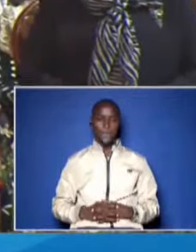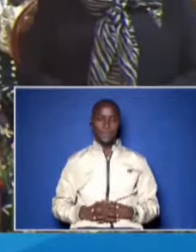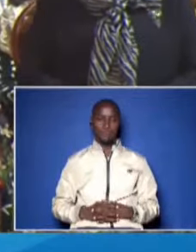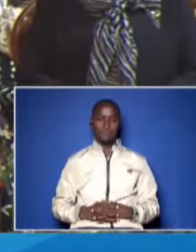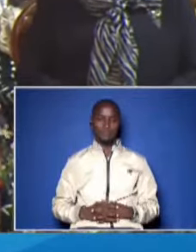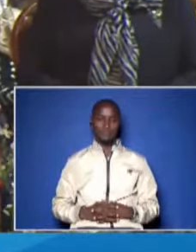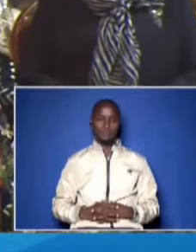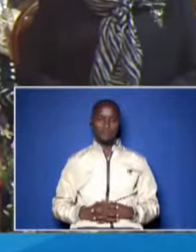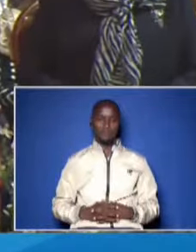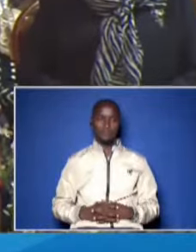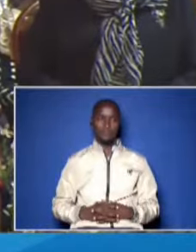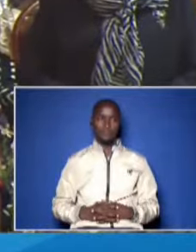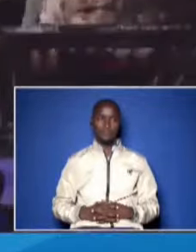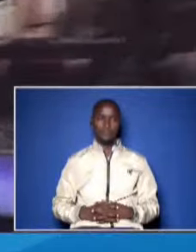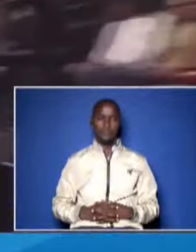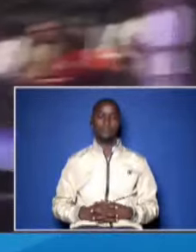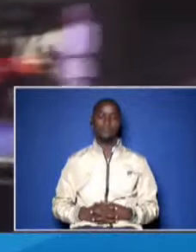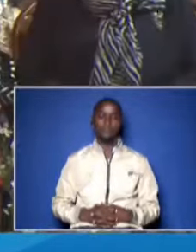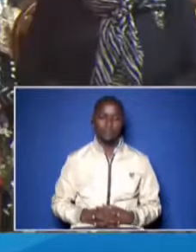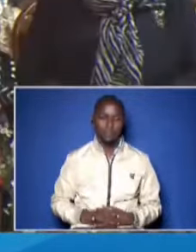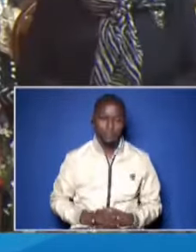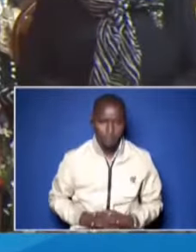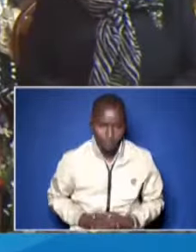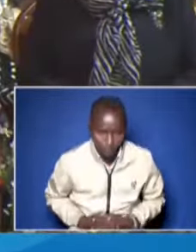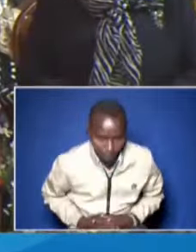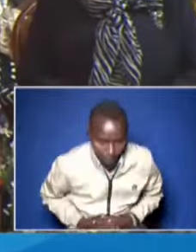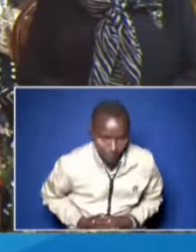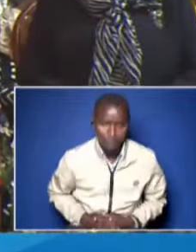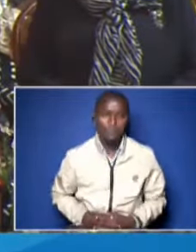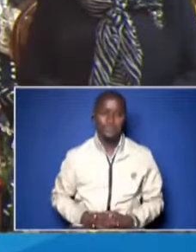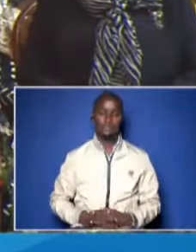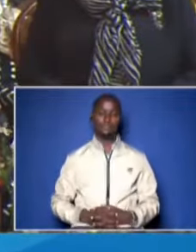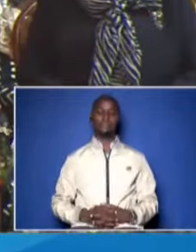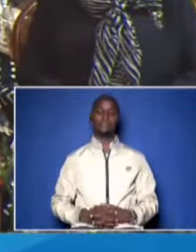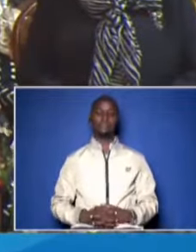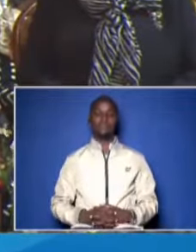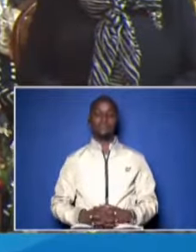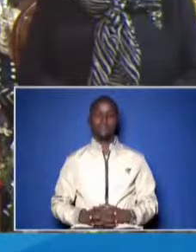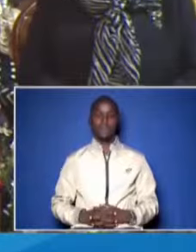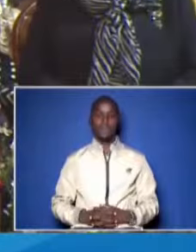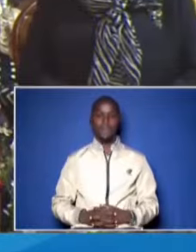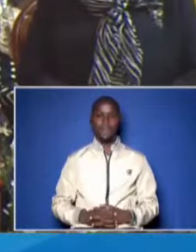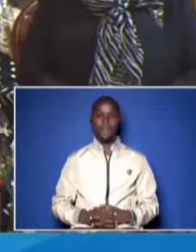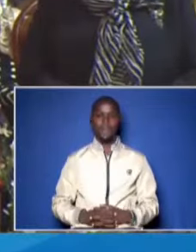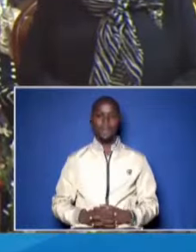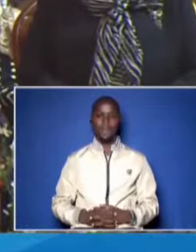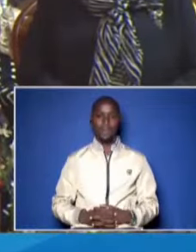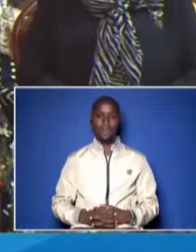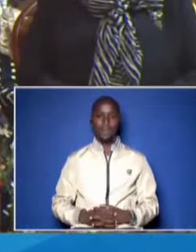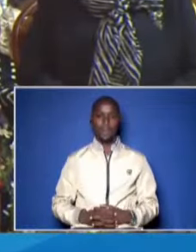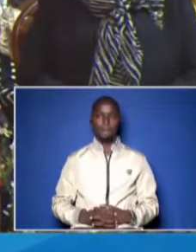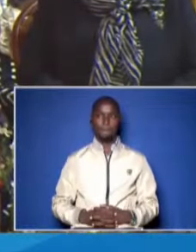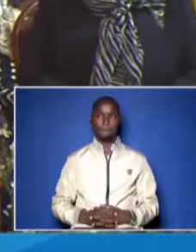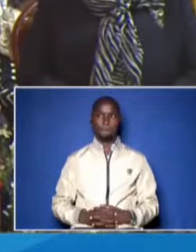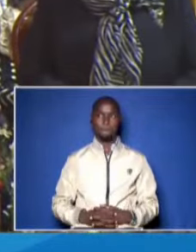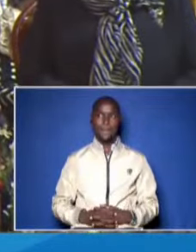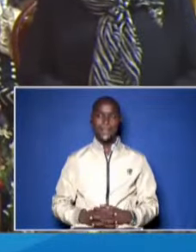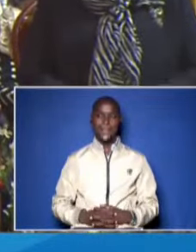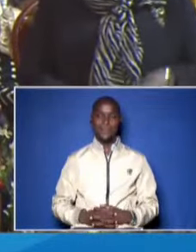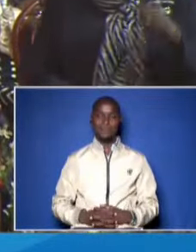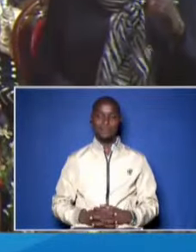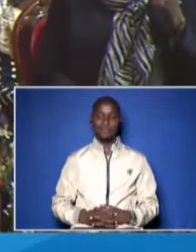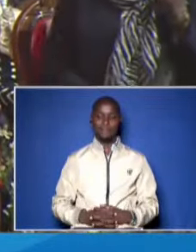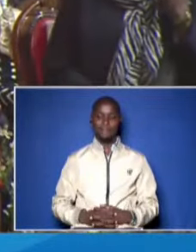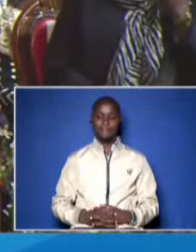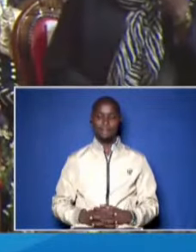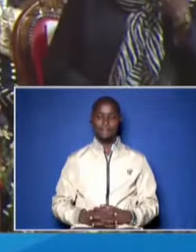for thus will judge God will judge among the Nations and